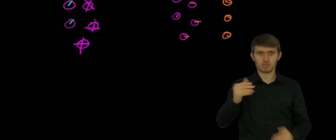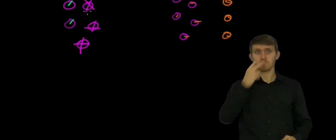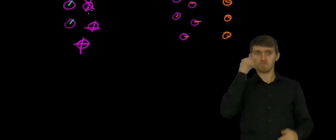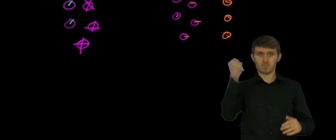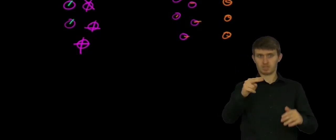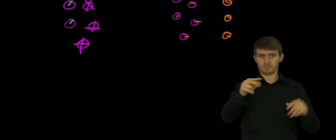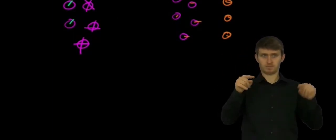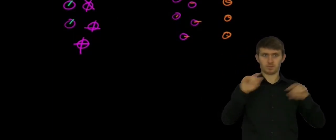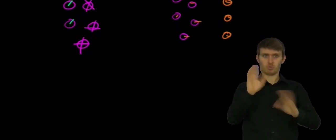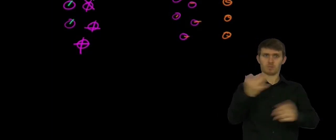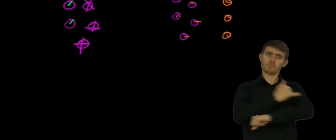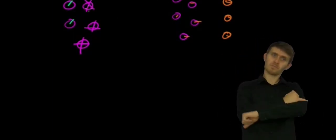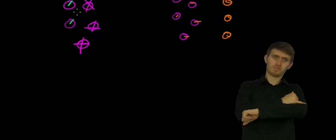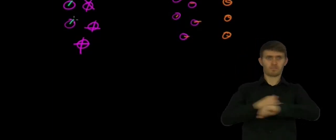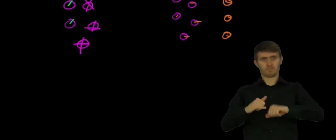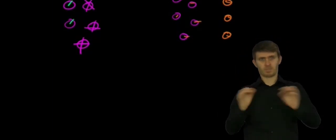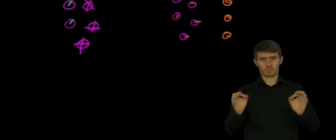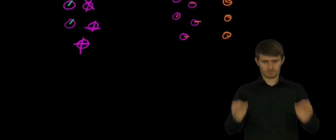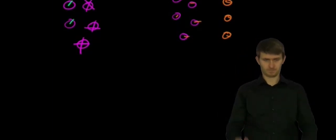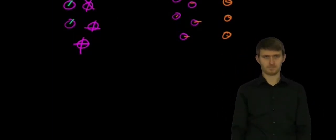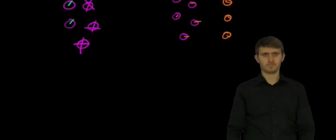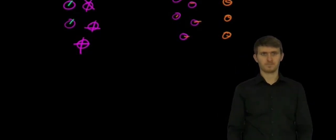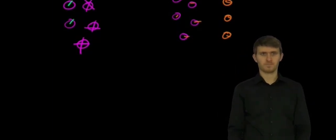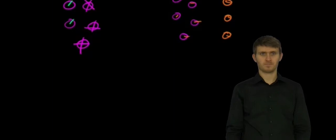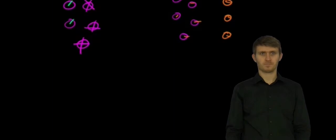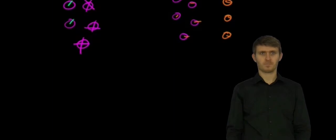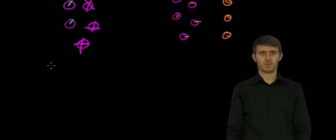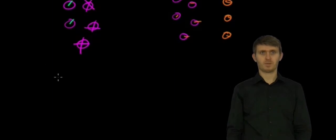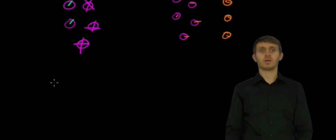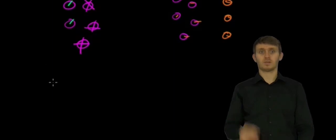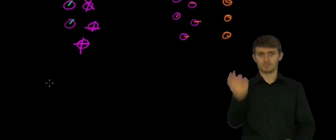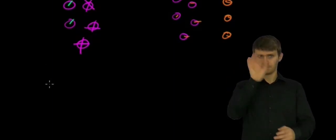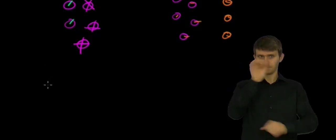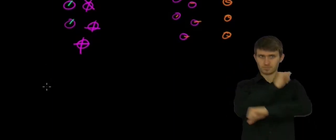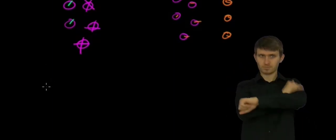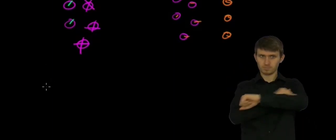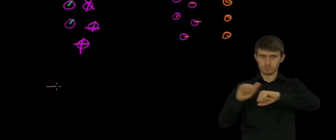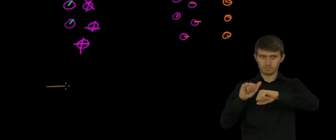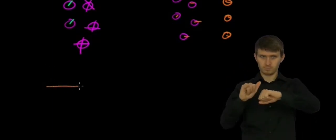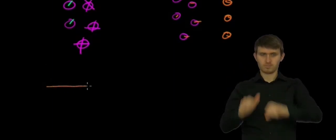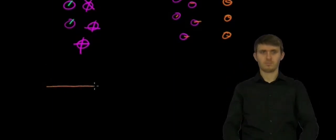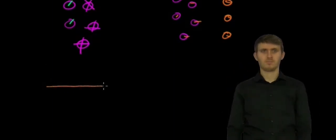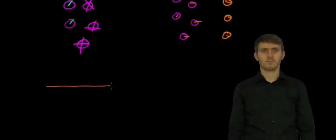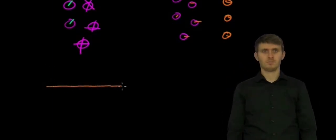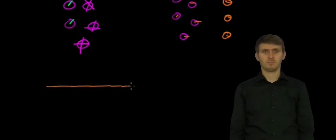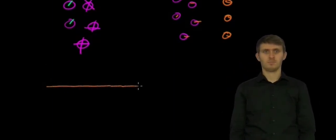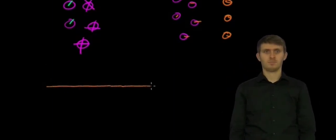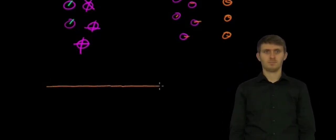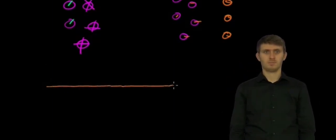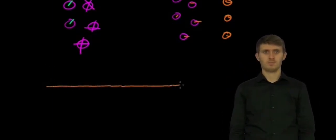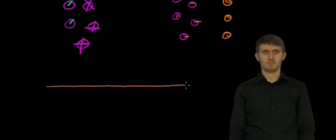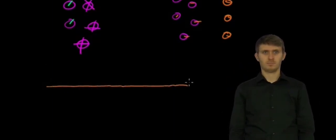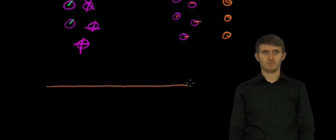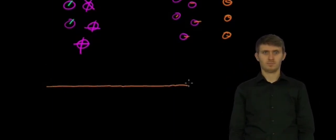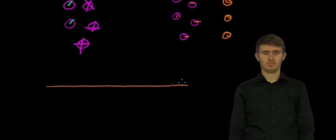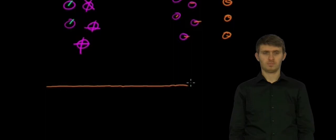Now, we can also think of this from the number line point of view. The number line point of view. So let me draw a number line. Just